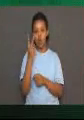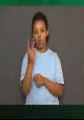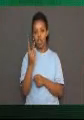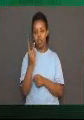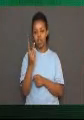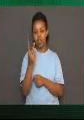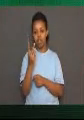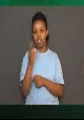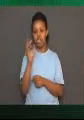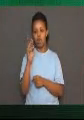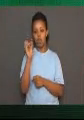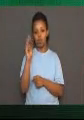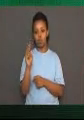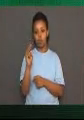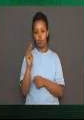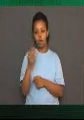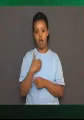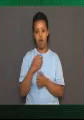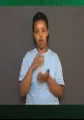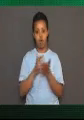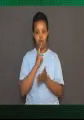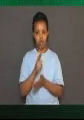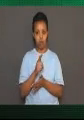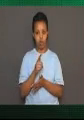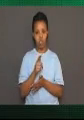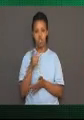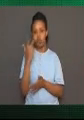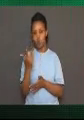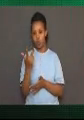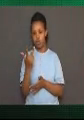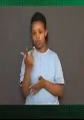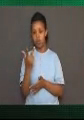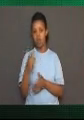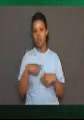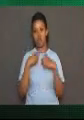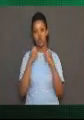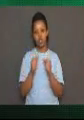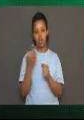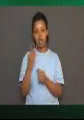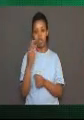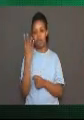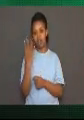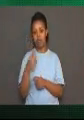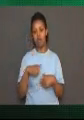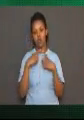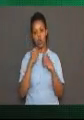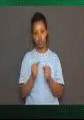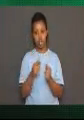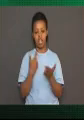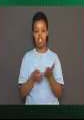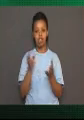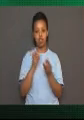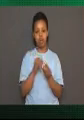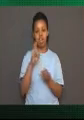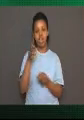sets of chromosomes, tetraploid, which has 4 sets, and